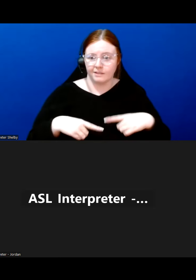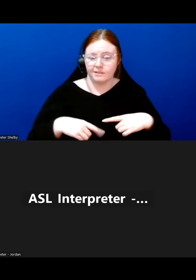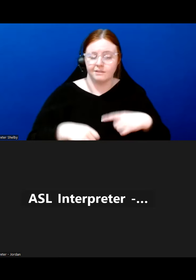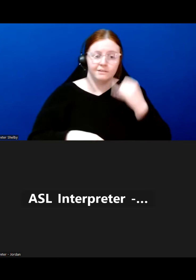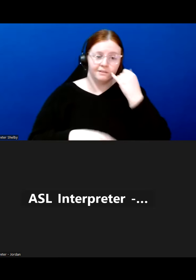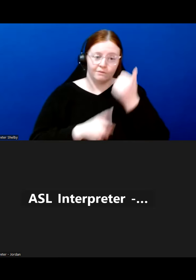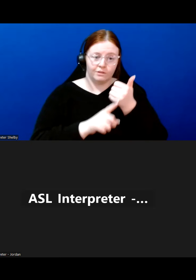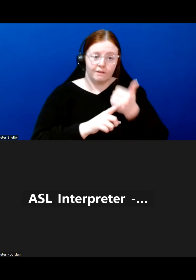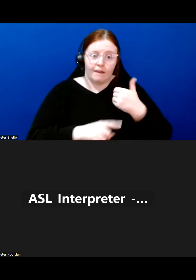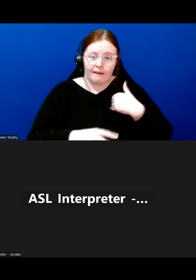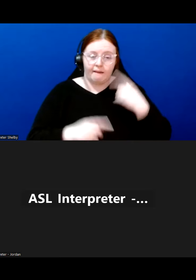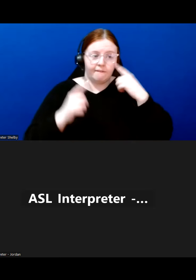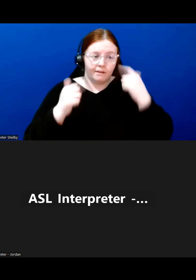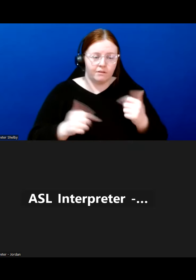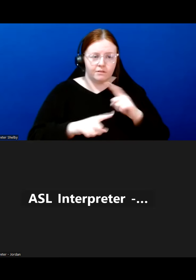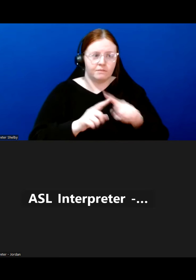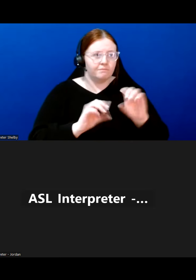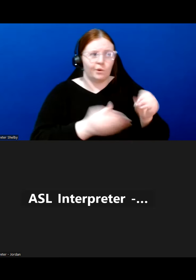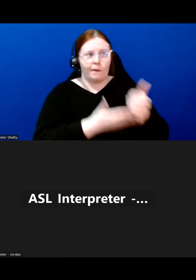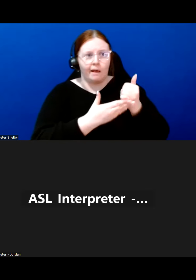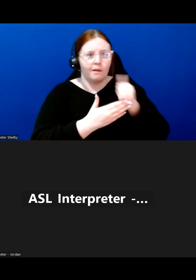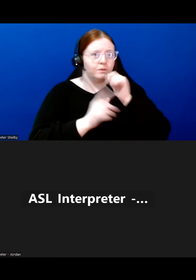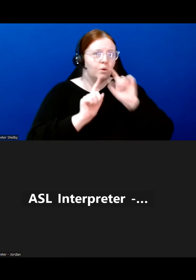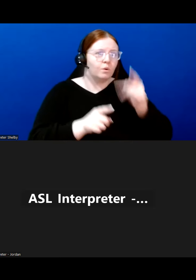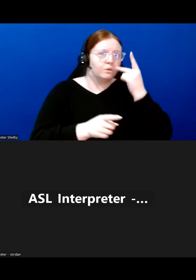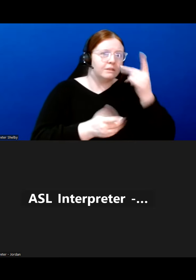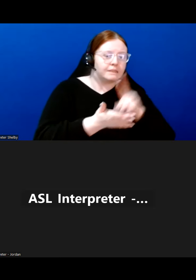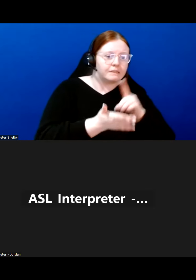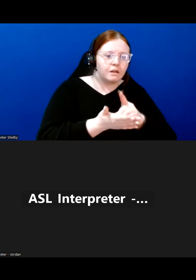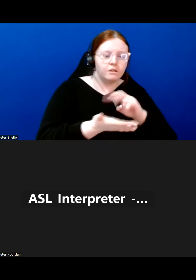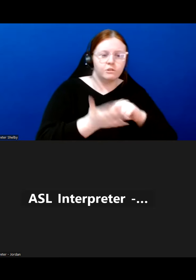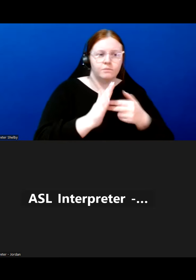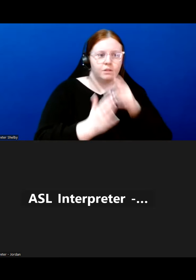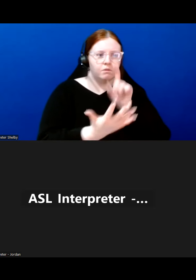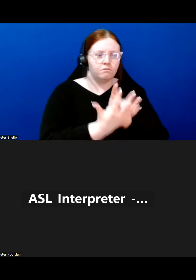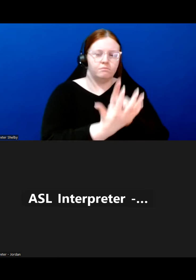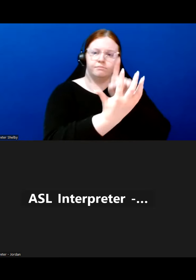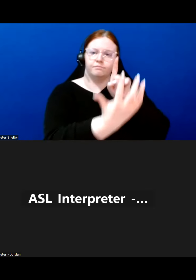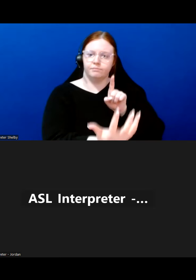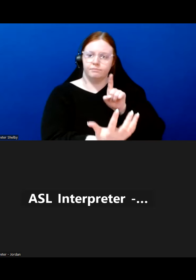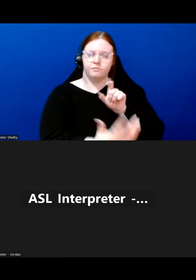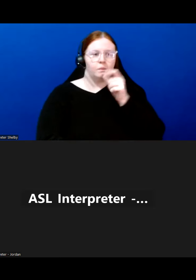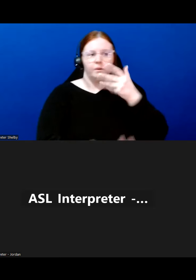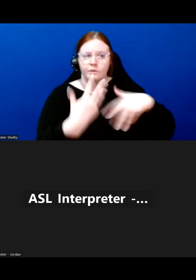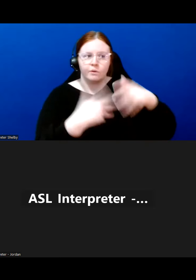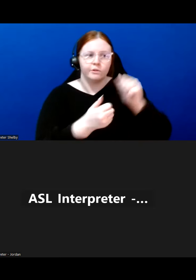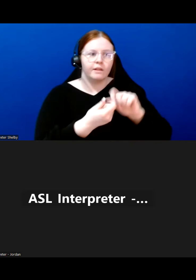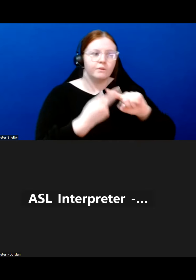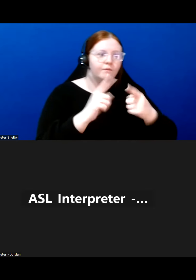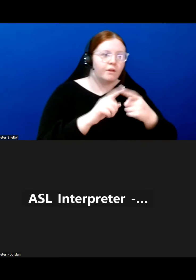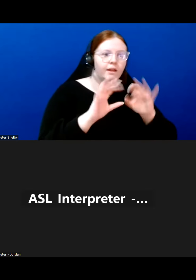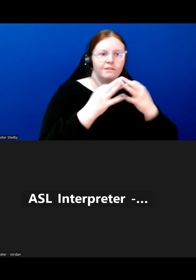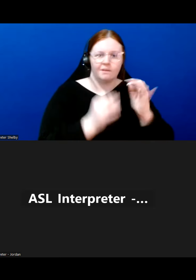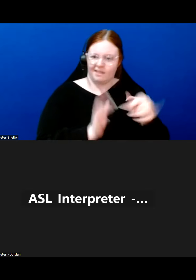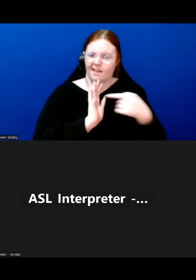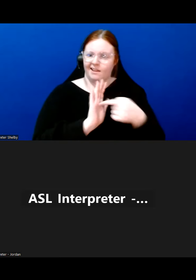hearing loss tend to withdraw from engaging with family and friends. It's that example I gave of